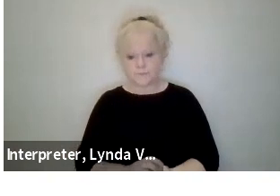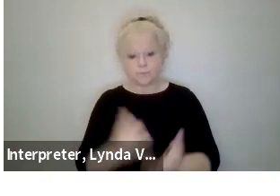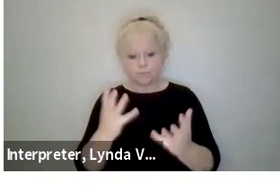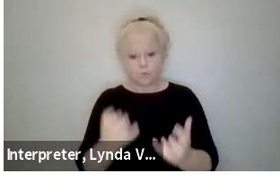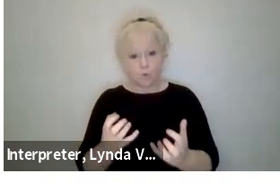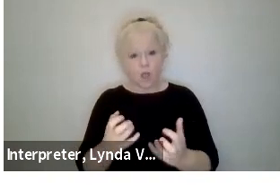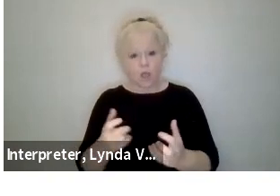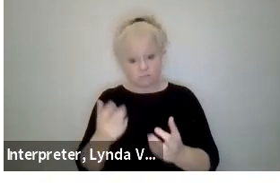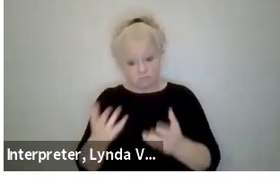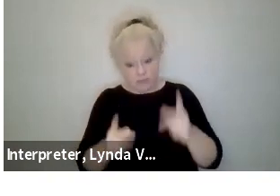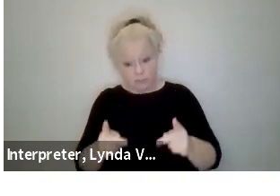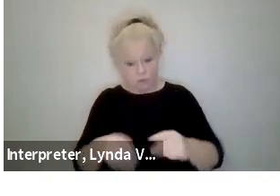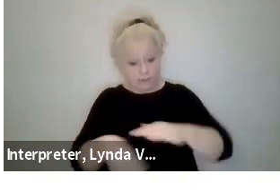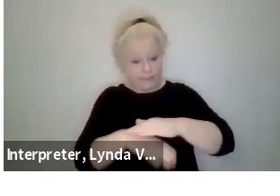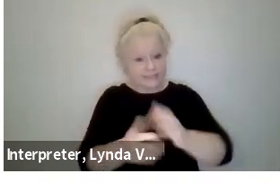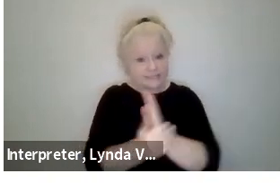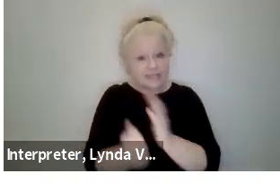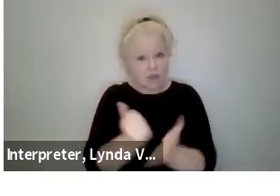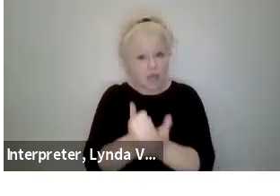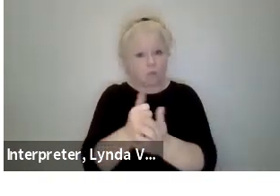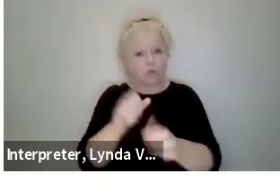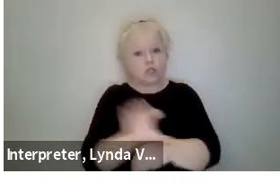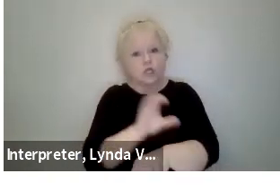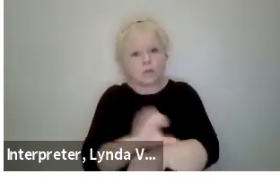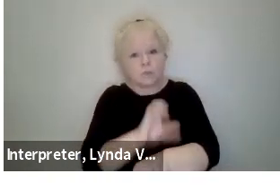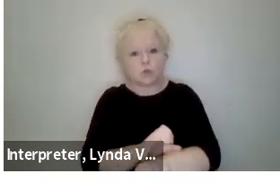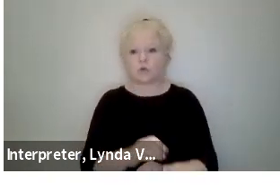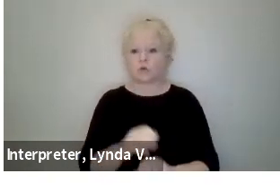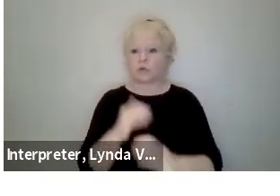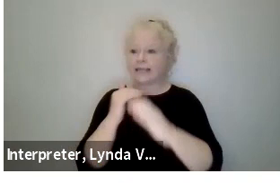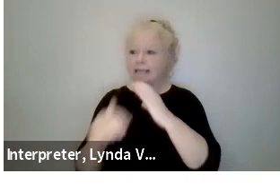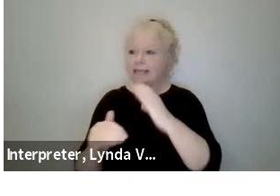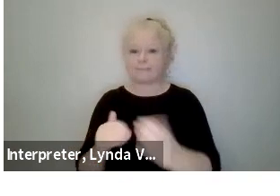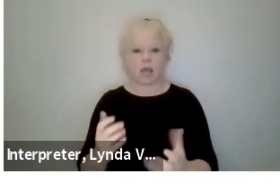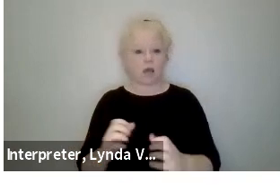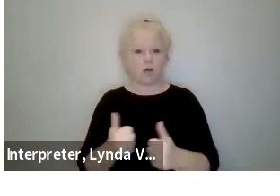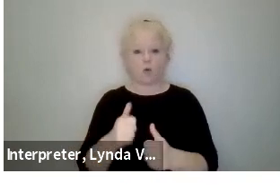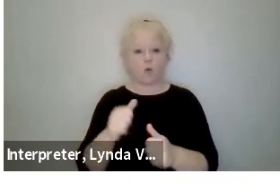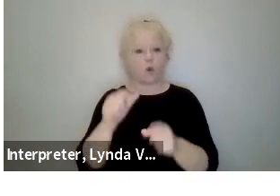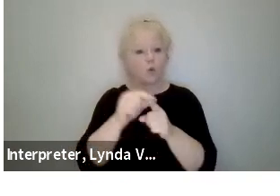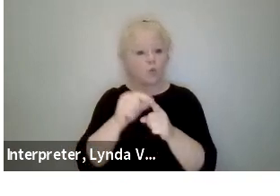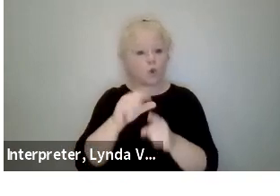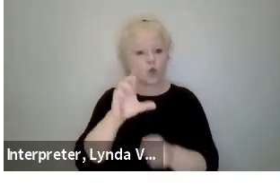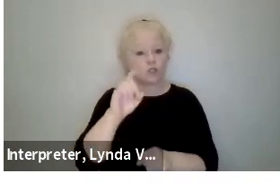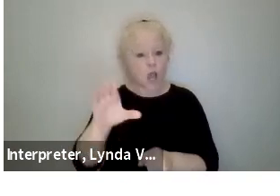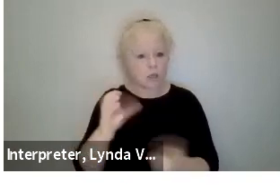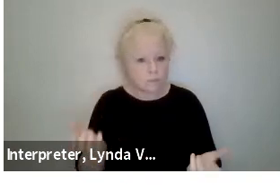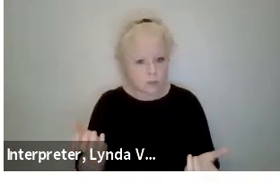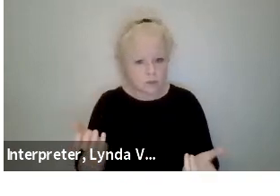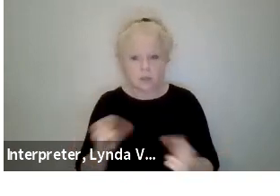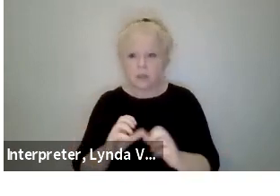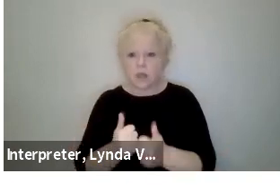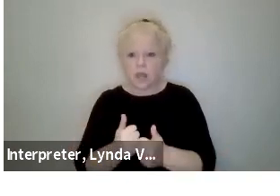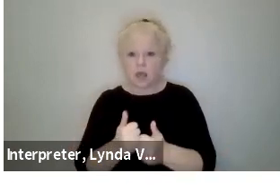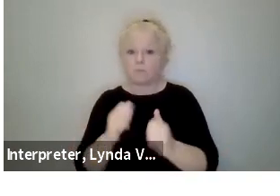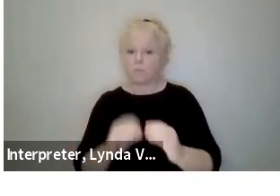of skills, such as using a computer, sending an email, or creating a Word document, to help those with more